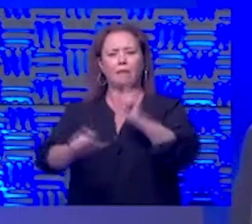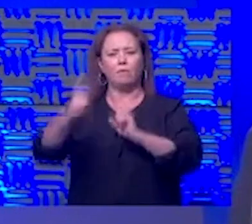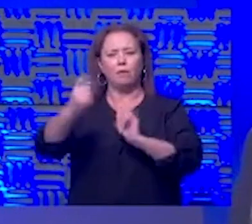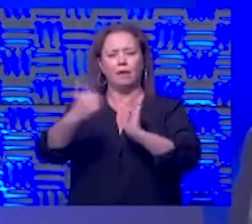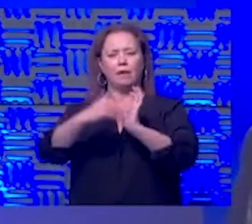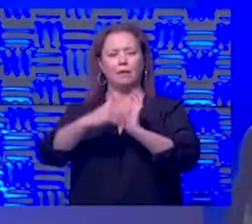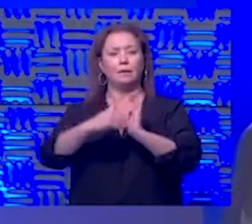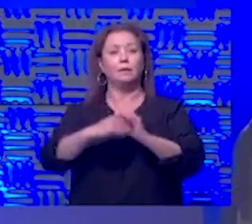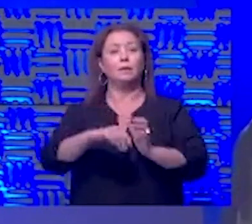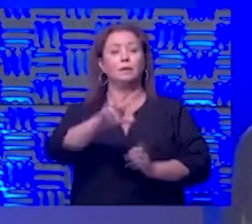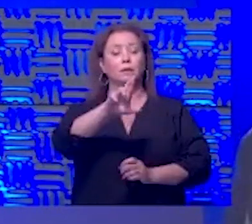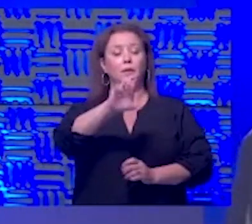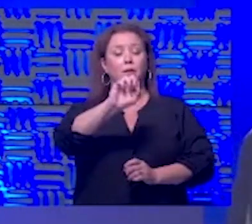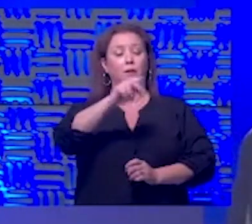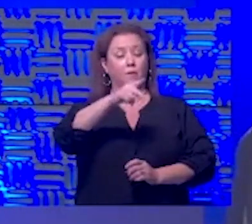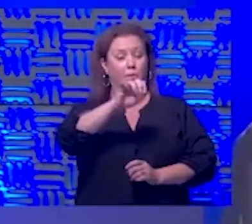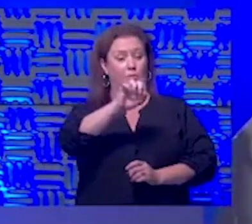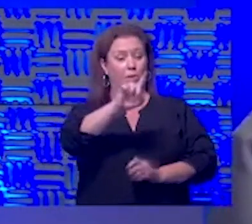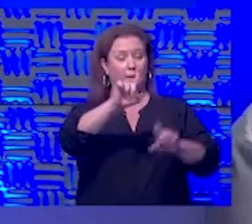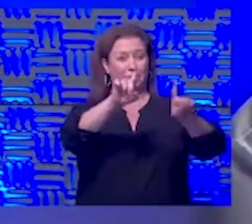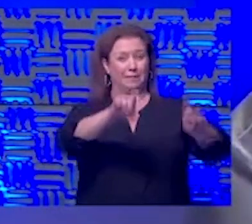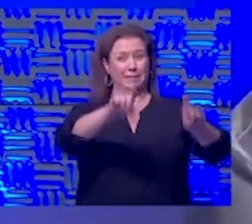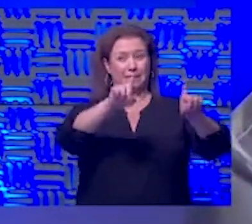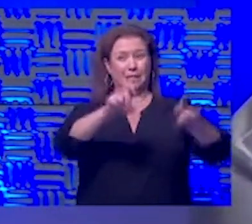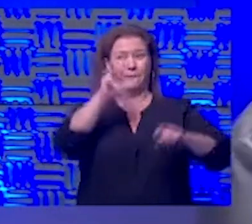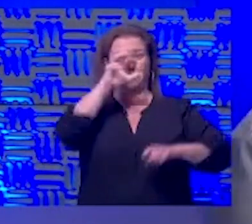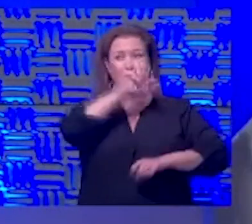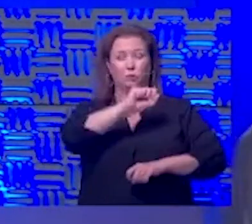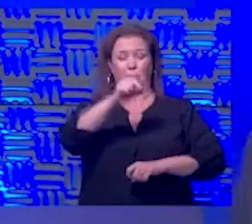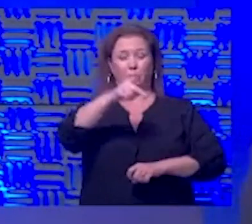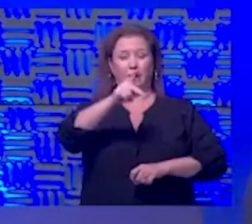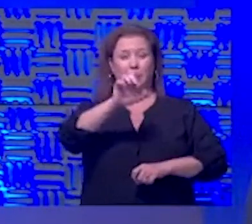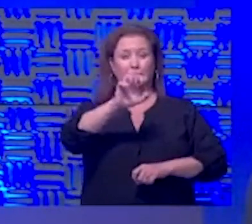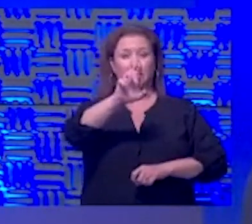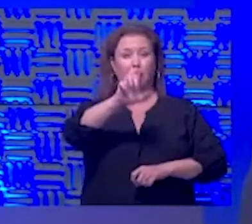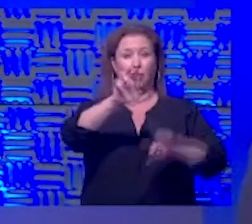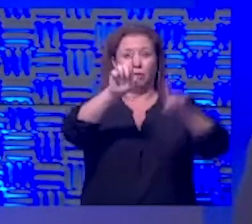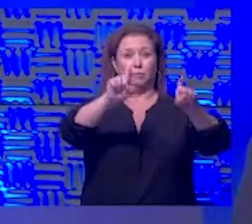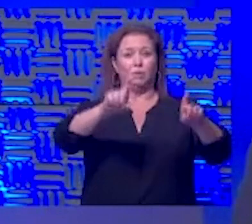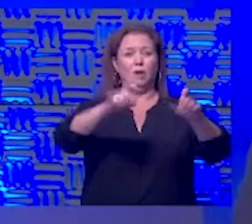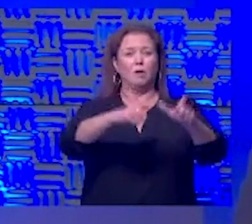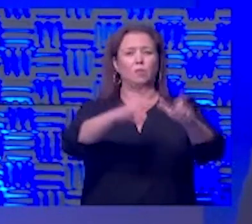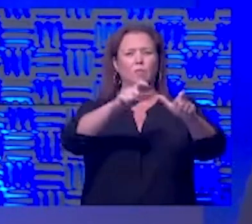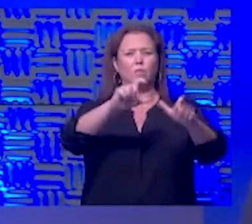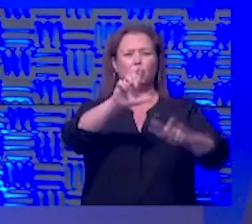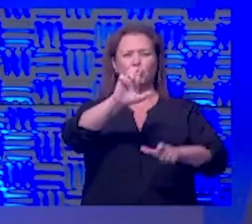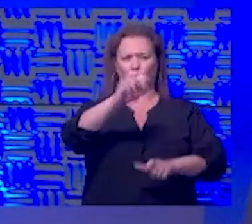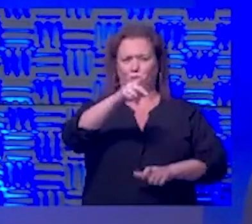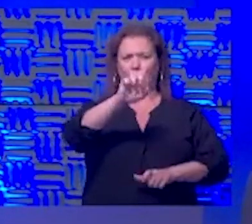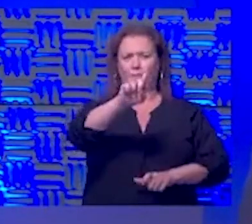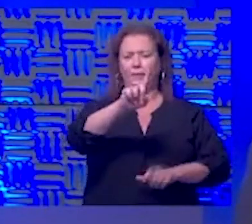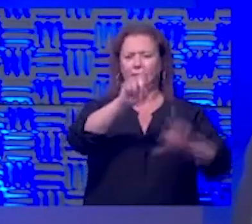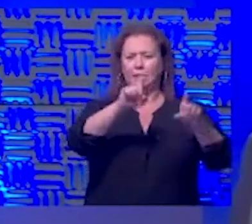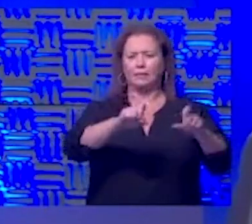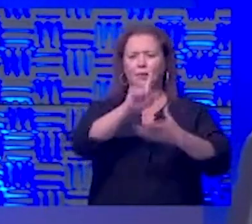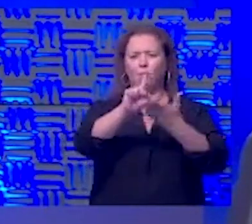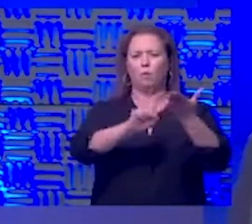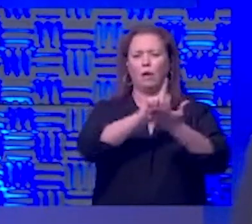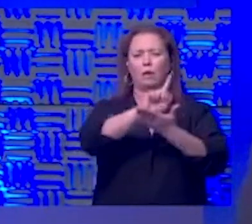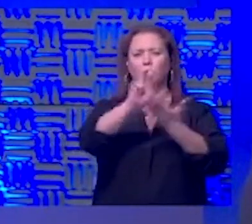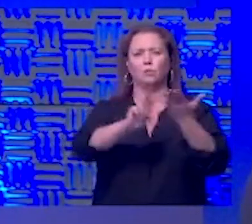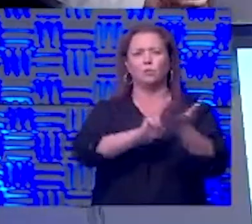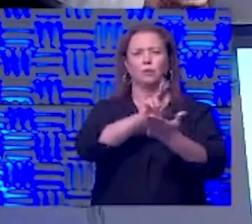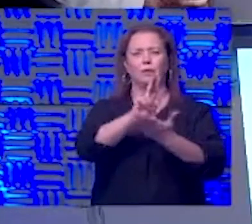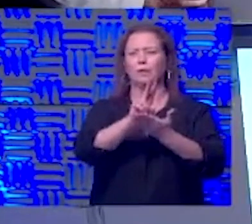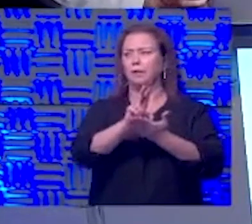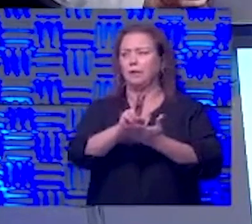about the rapid testing. Is that probably, I would assume it's probably the PCR rapid testing is what they're looking at. And I think that's probably the 1 or 2 hour turnaround, Yeah. which doesn't